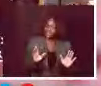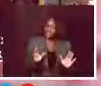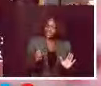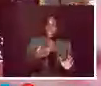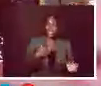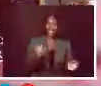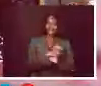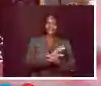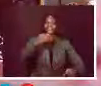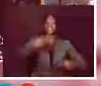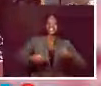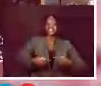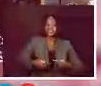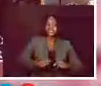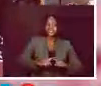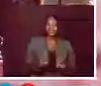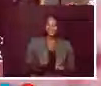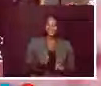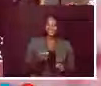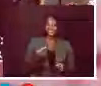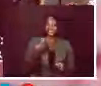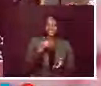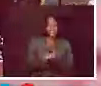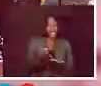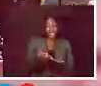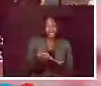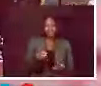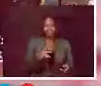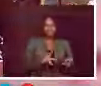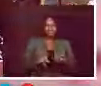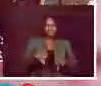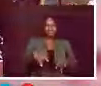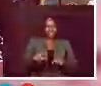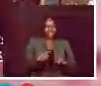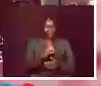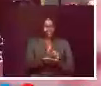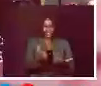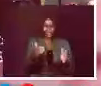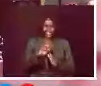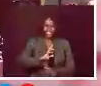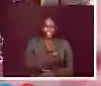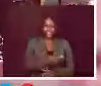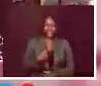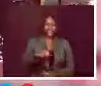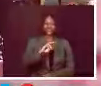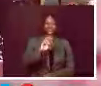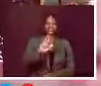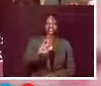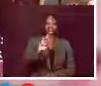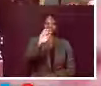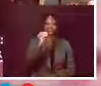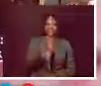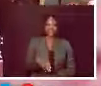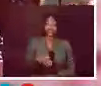nothing to debate except to see people trying to bully their way. There's nothing to debate. We have used our 32%